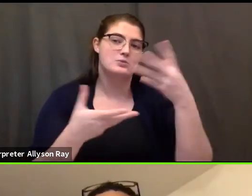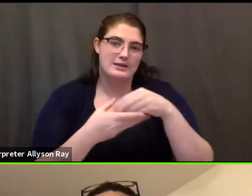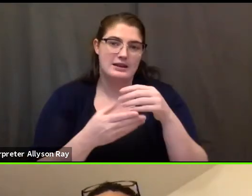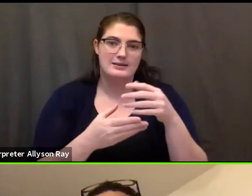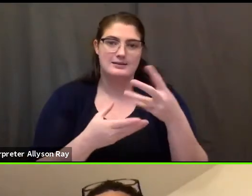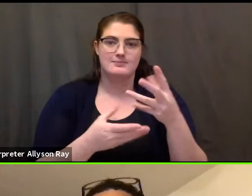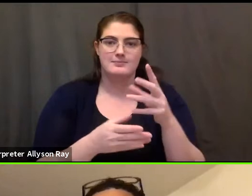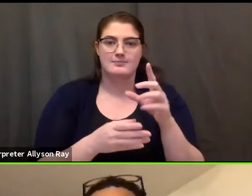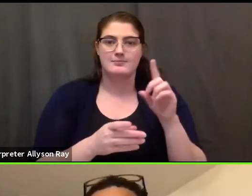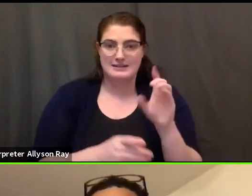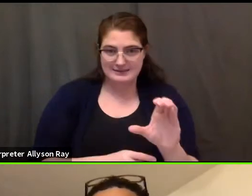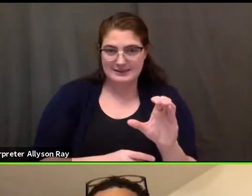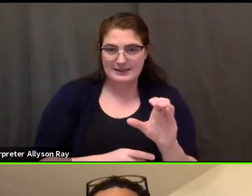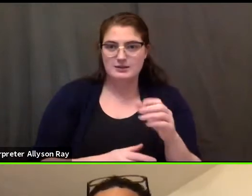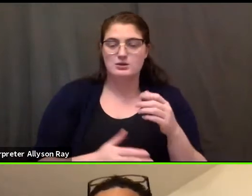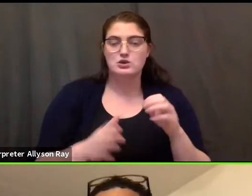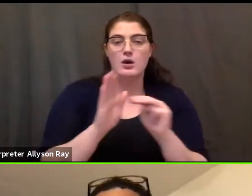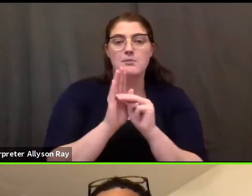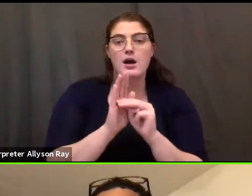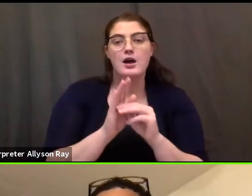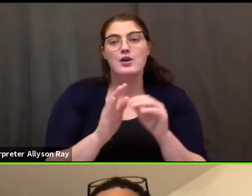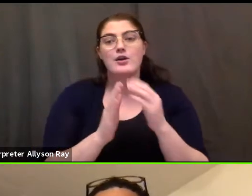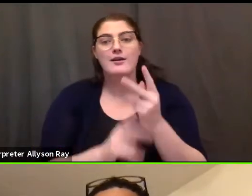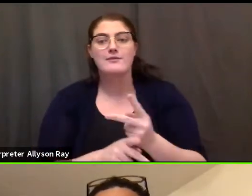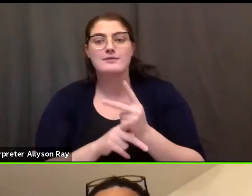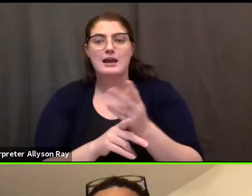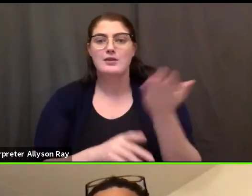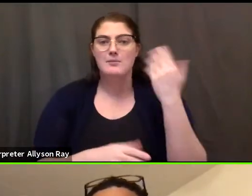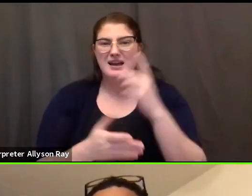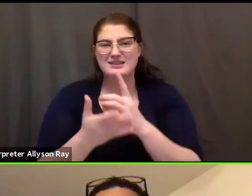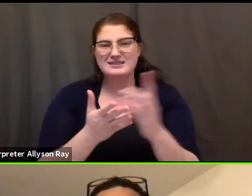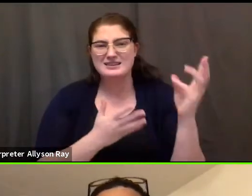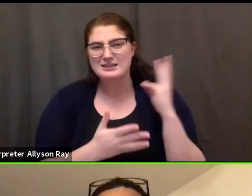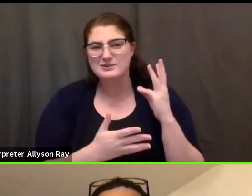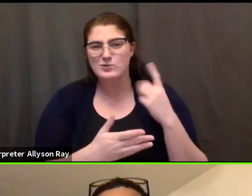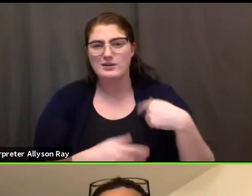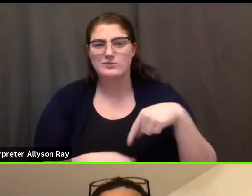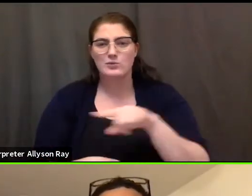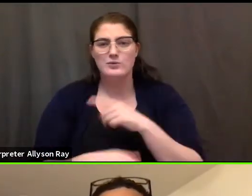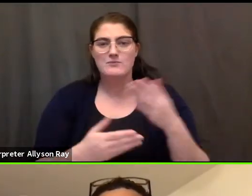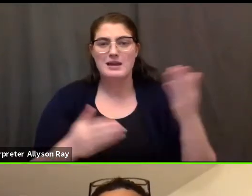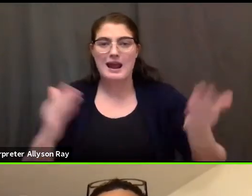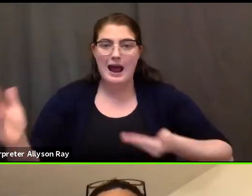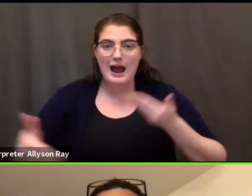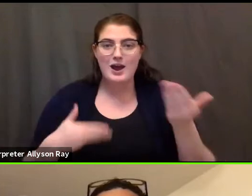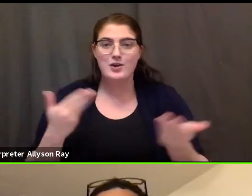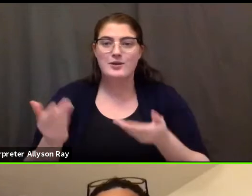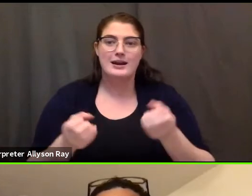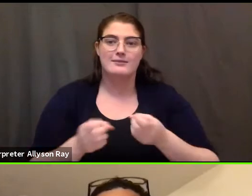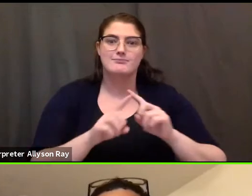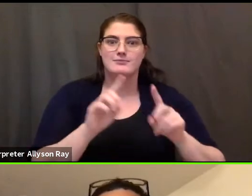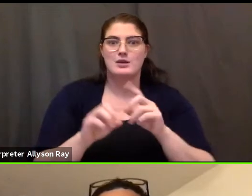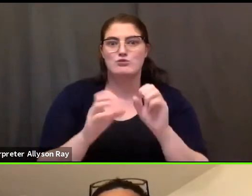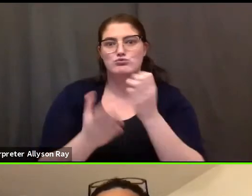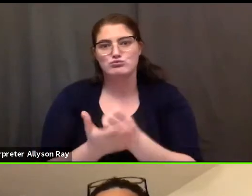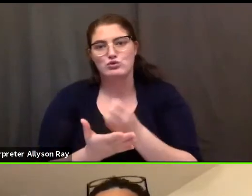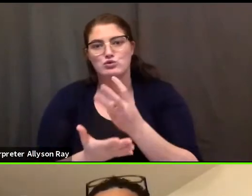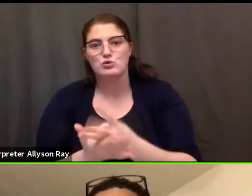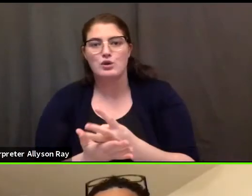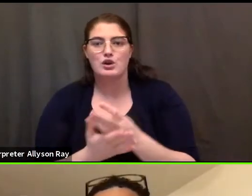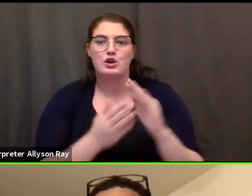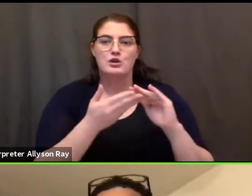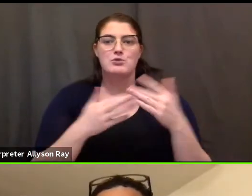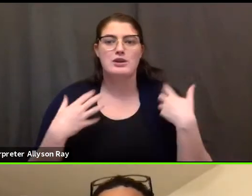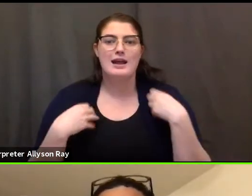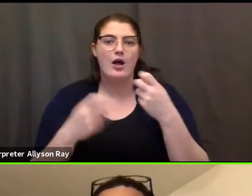our model of care is over the last 6 weeks or so, we have been hiring, various social workers, community health partners, and